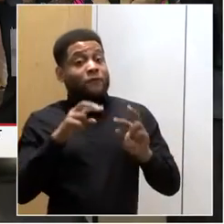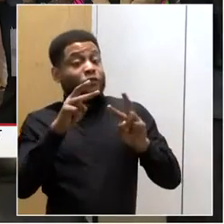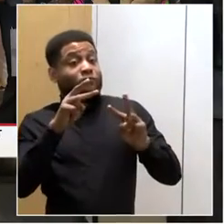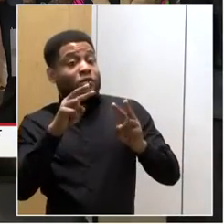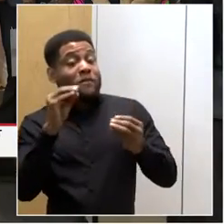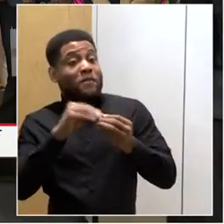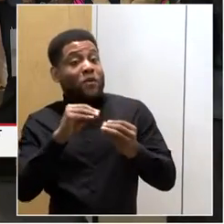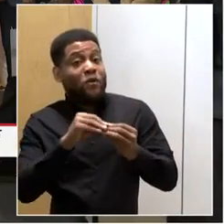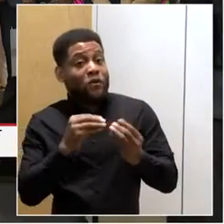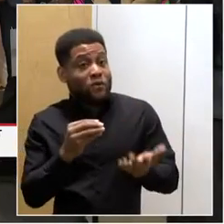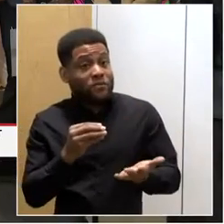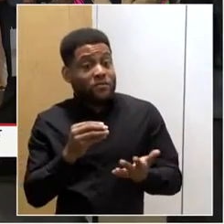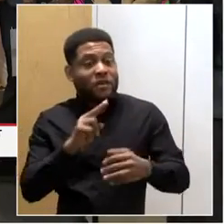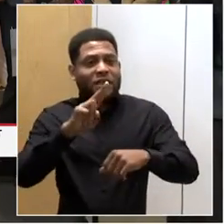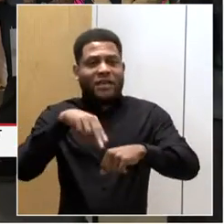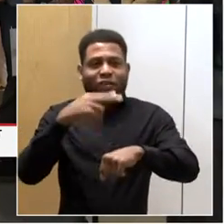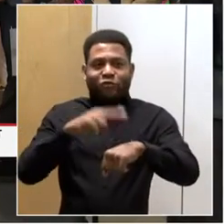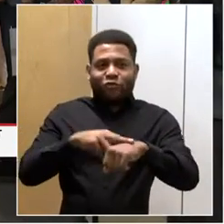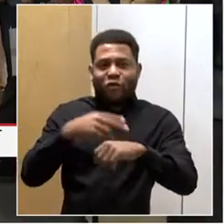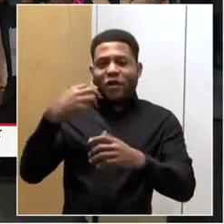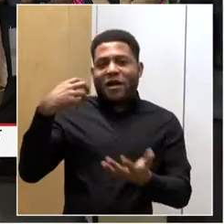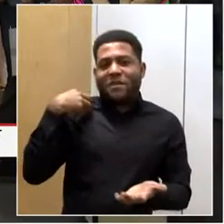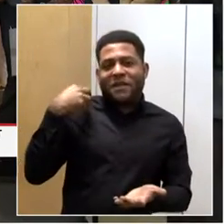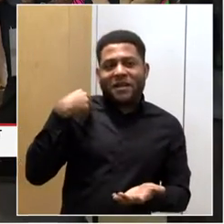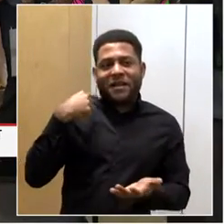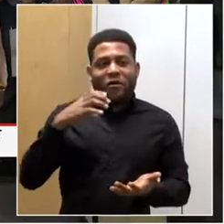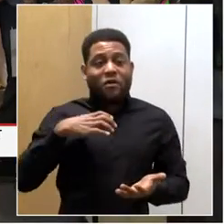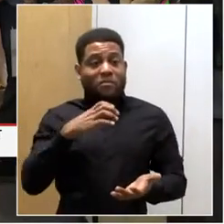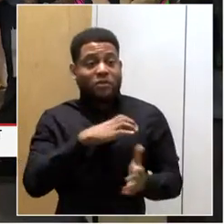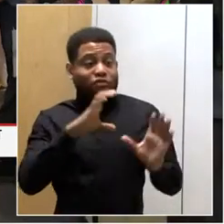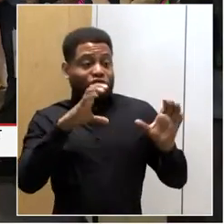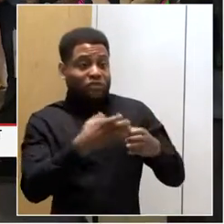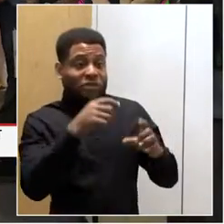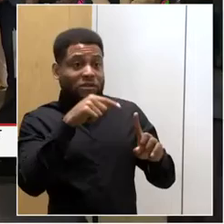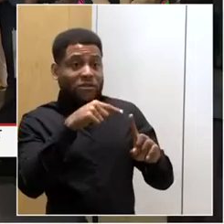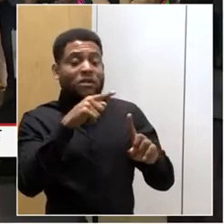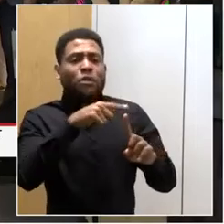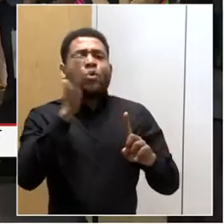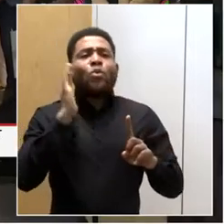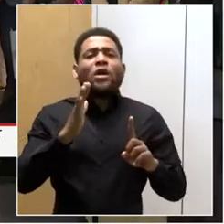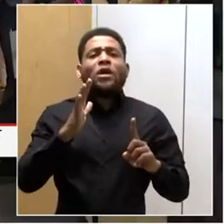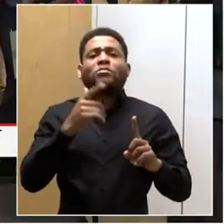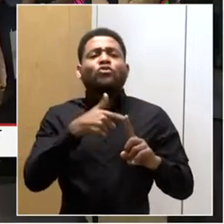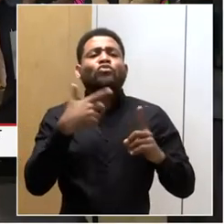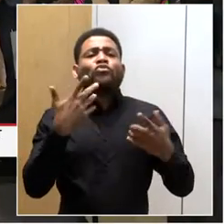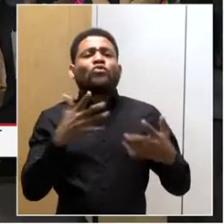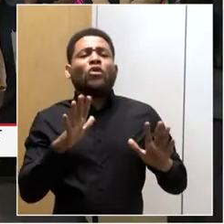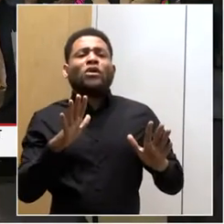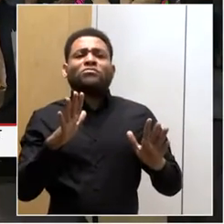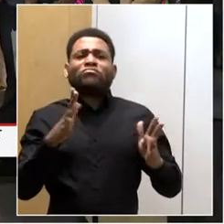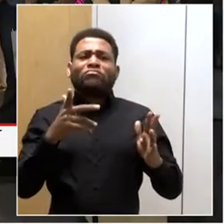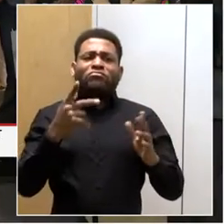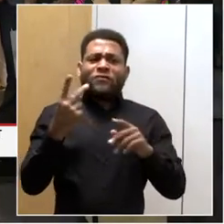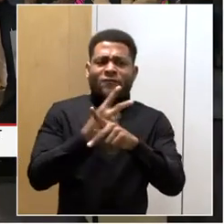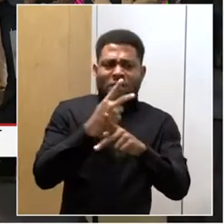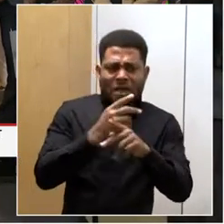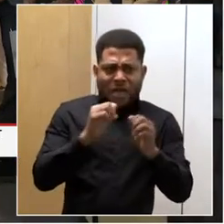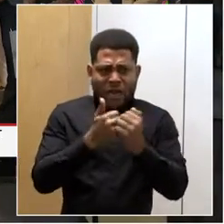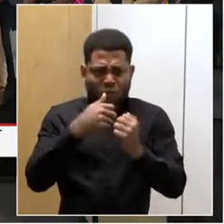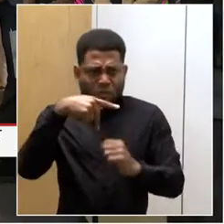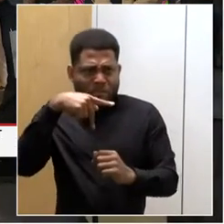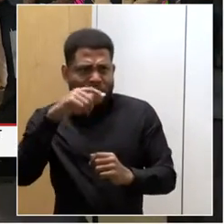Planning Commission is working very closely with the district right now on how to convert Pennsylvania Avenue to be more of